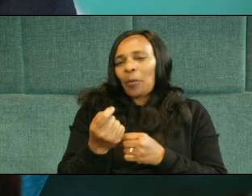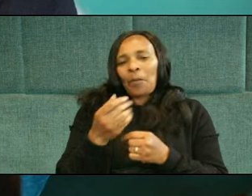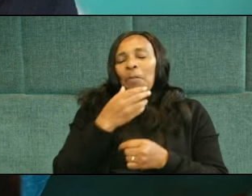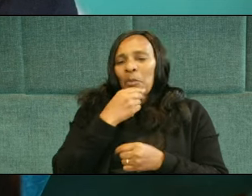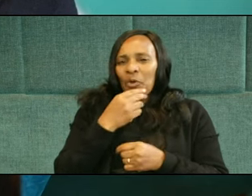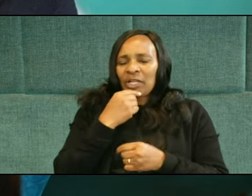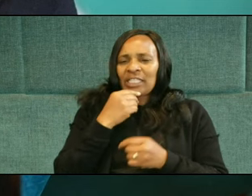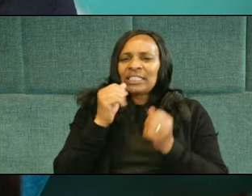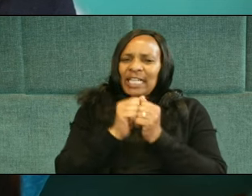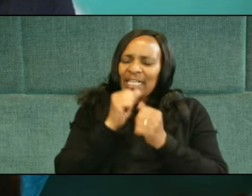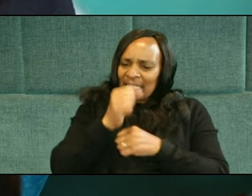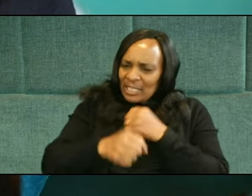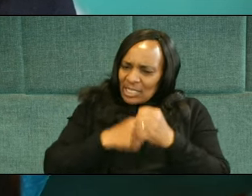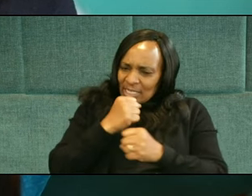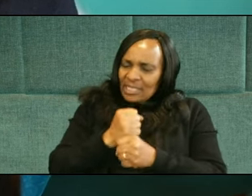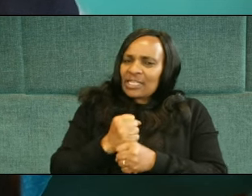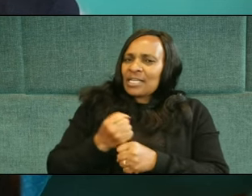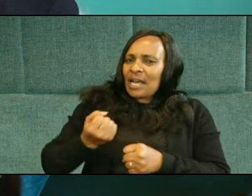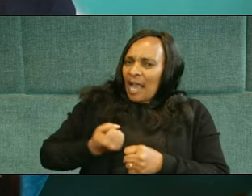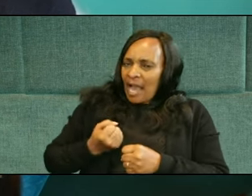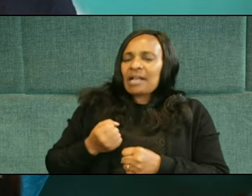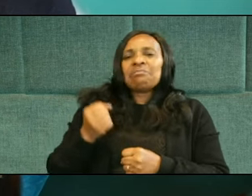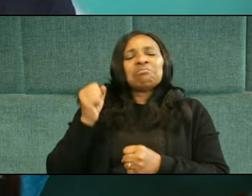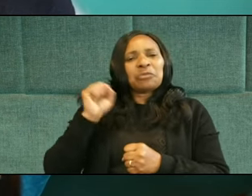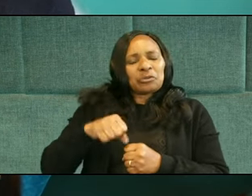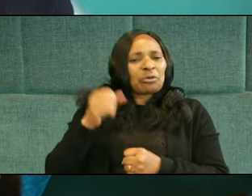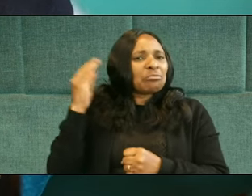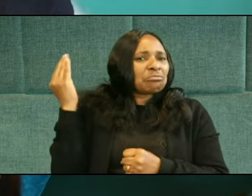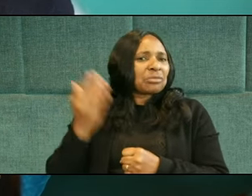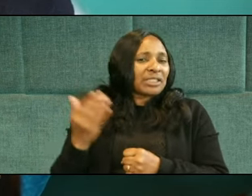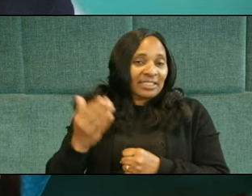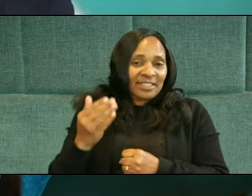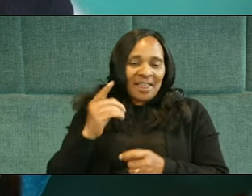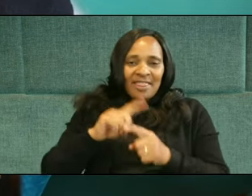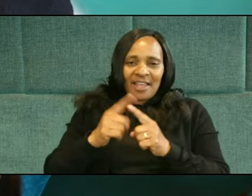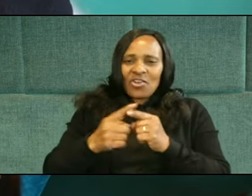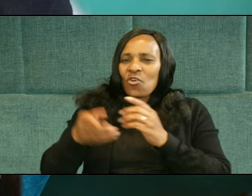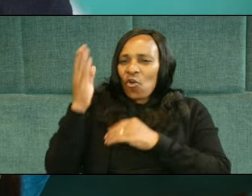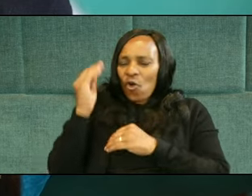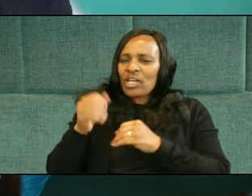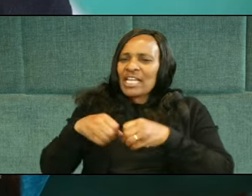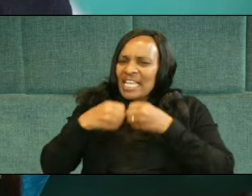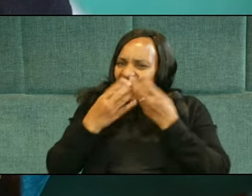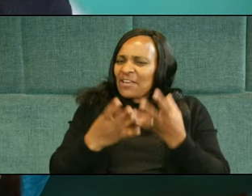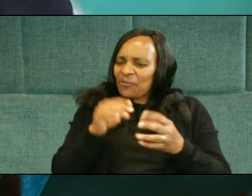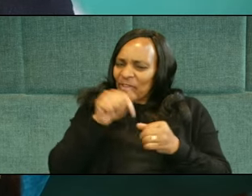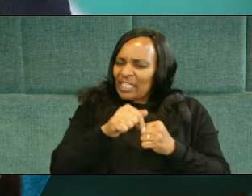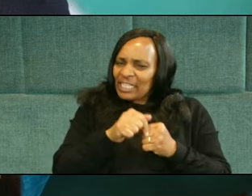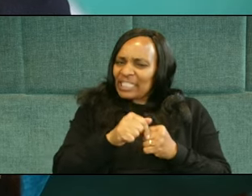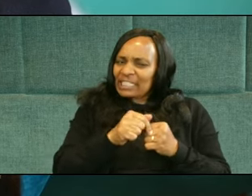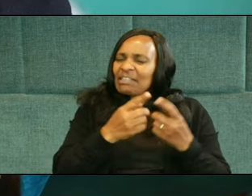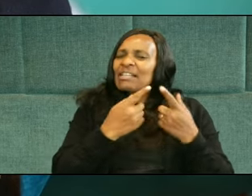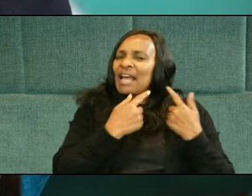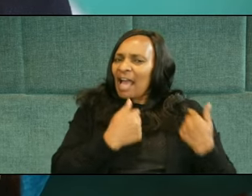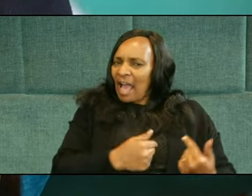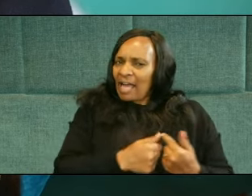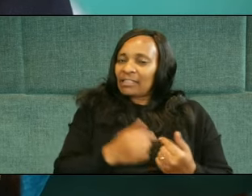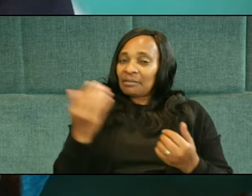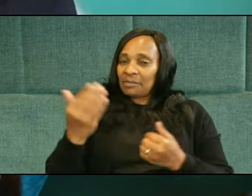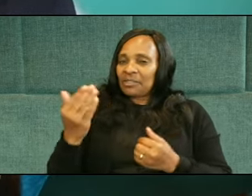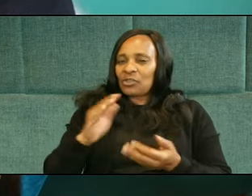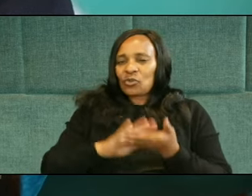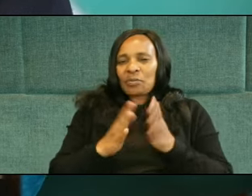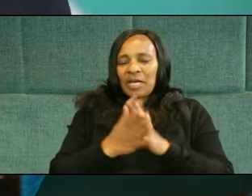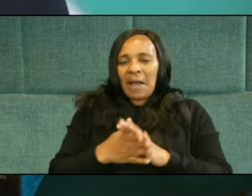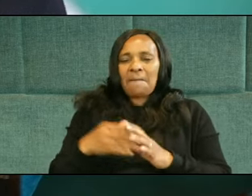had a 10-year-old girl preach. God used that sermon to spark a desire in his heart to preach, and now he plans to